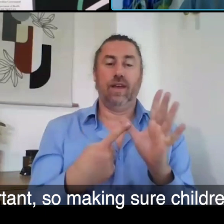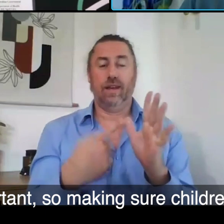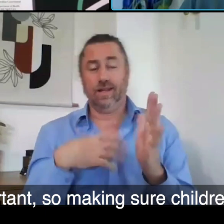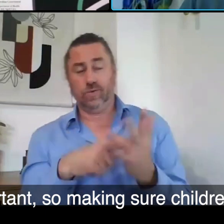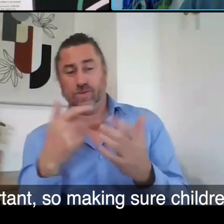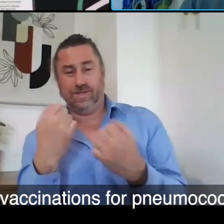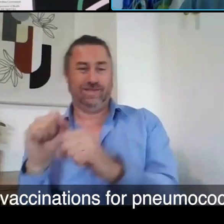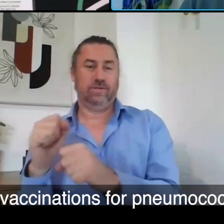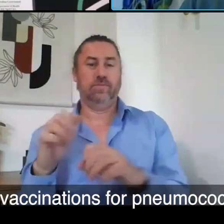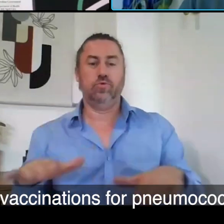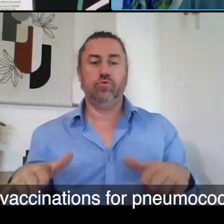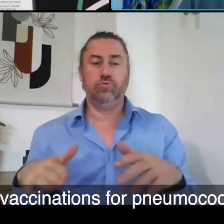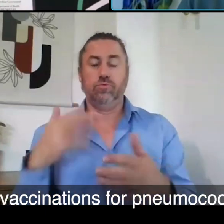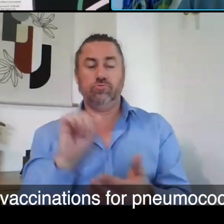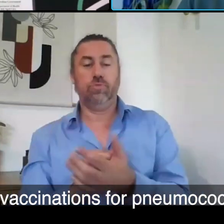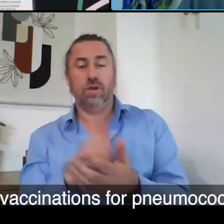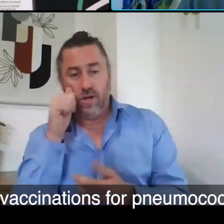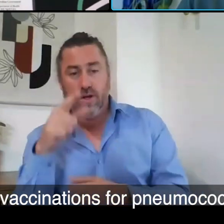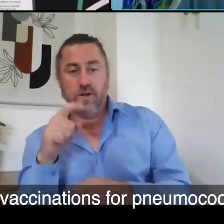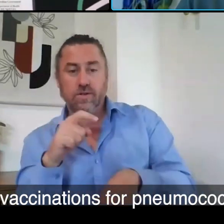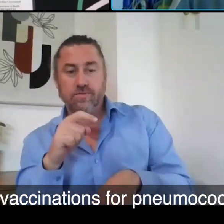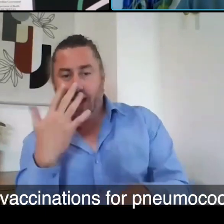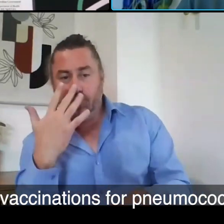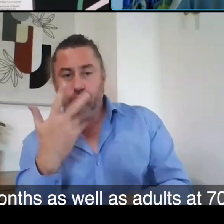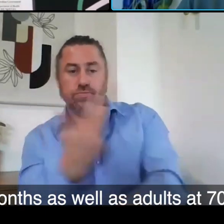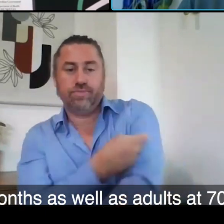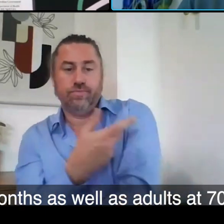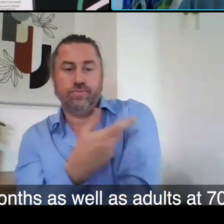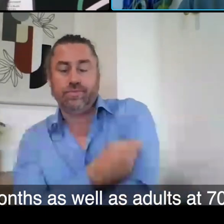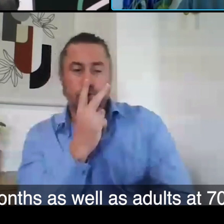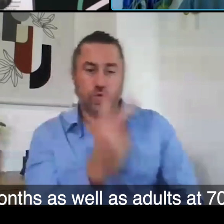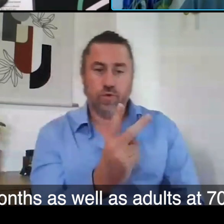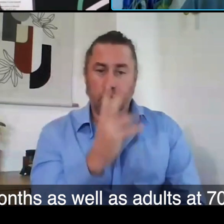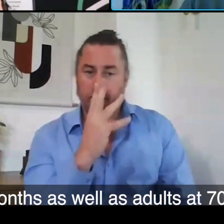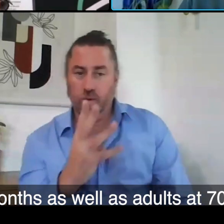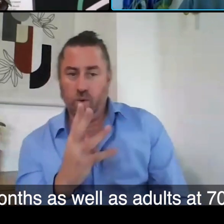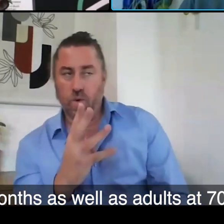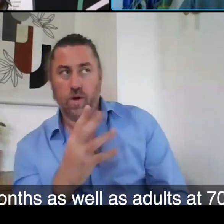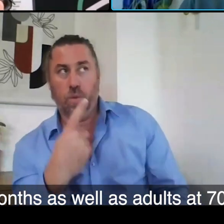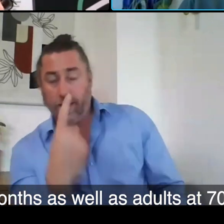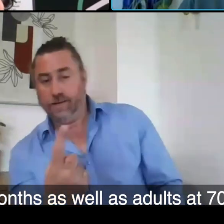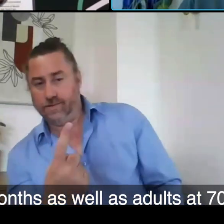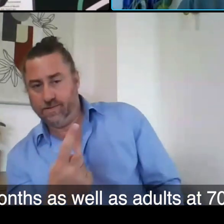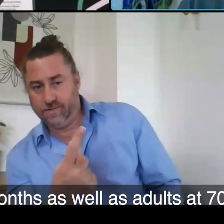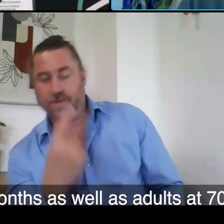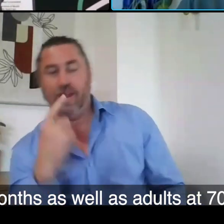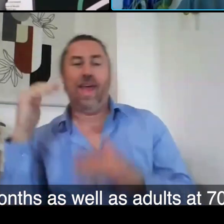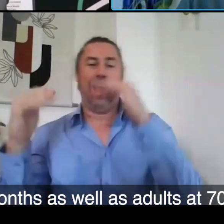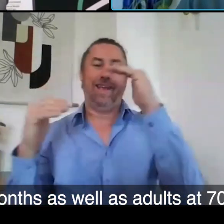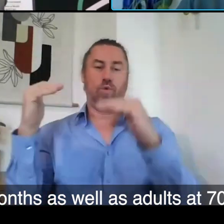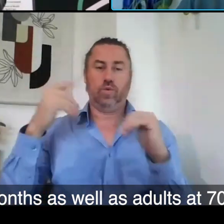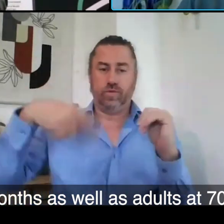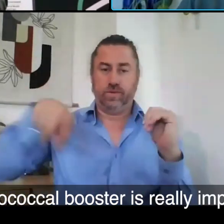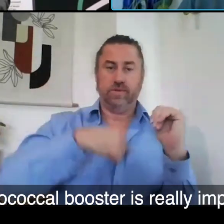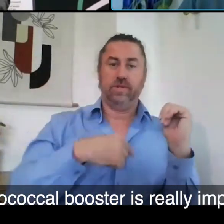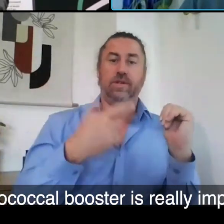sure children have all their timely vaccinations for pneumococcus at 2, 4 and 12 months, as well as adults at